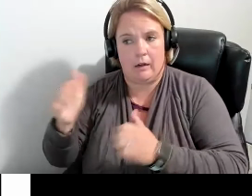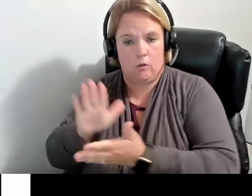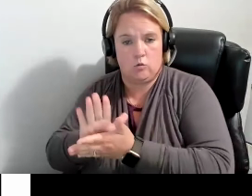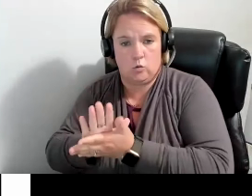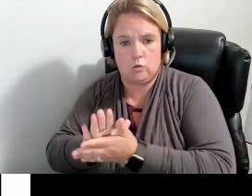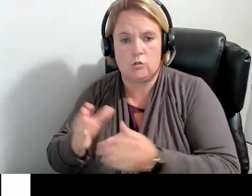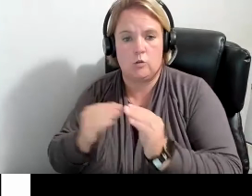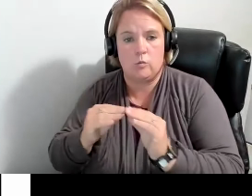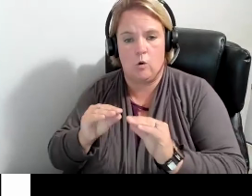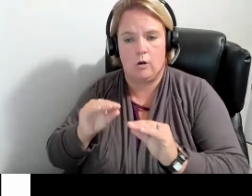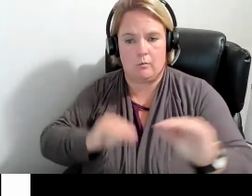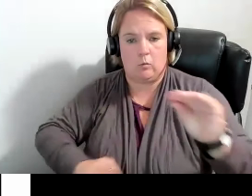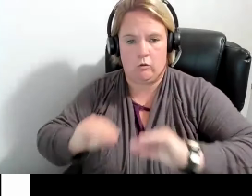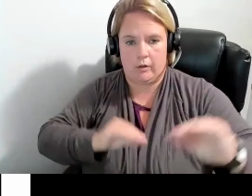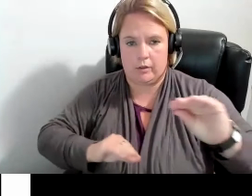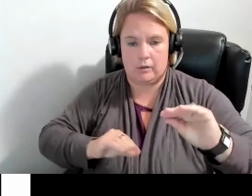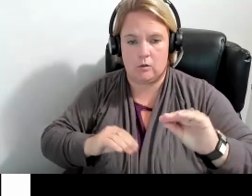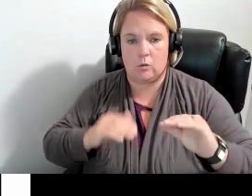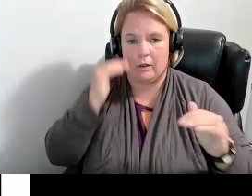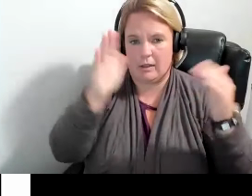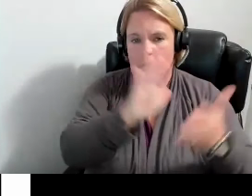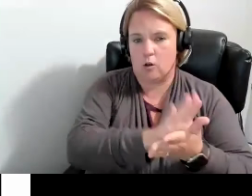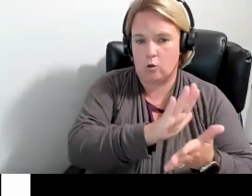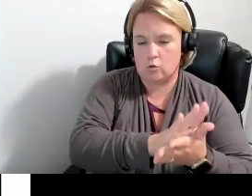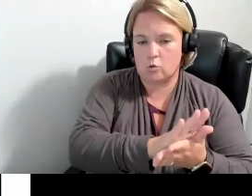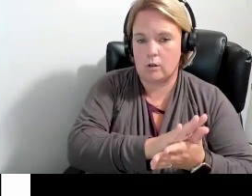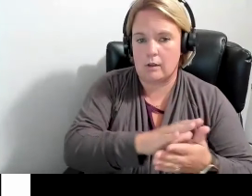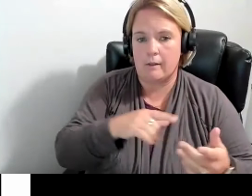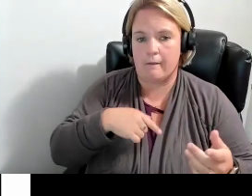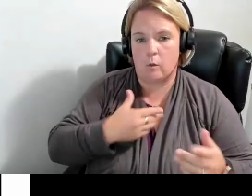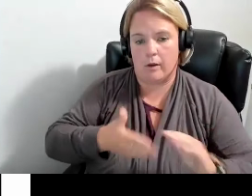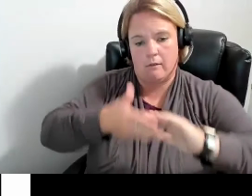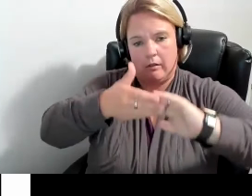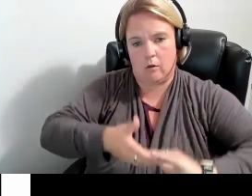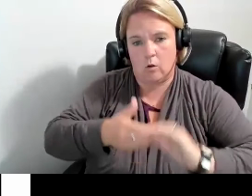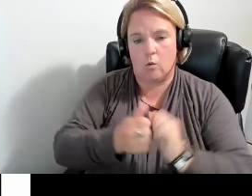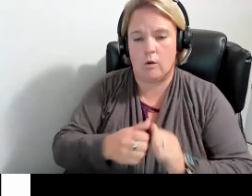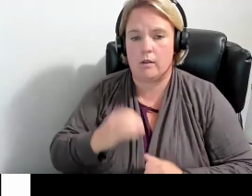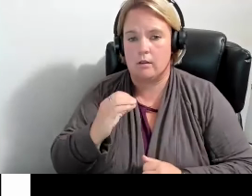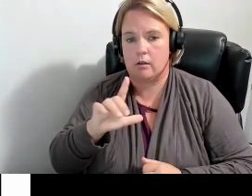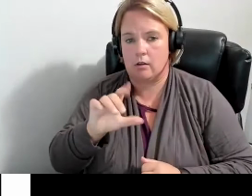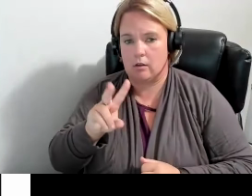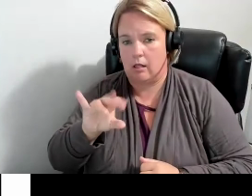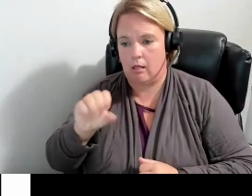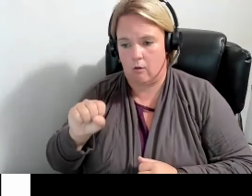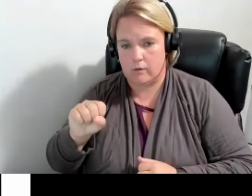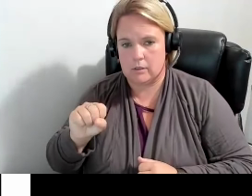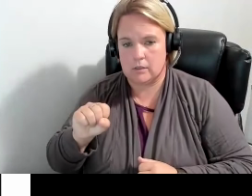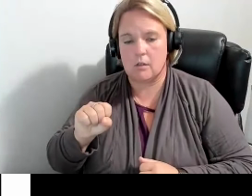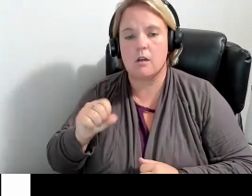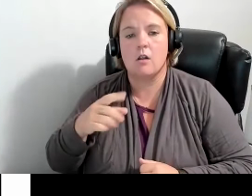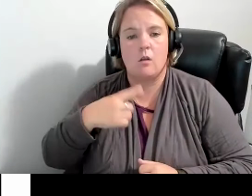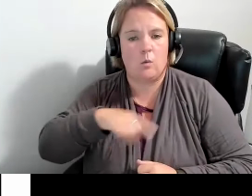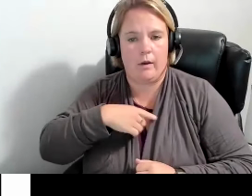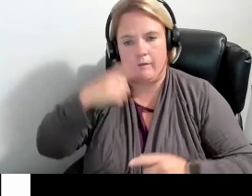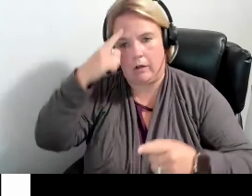more mobile, whereas here with Fresno Adult School, they're like, all right, well, we have a handshake agreement with Clovis Adult School for their LVN program. We have, you